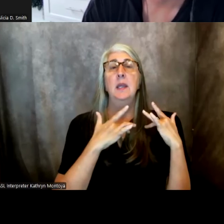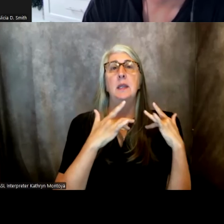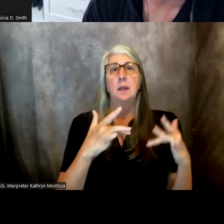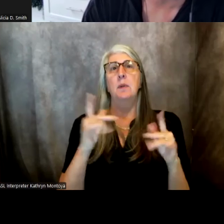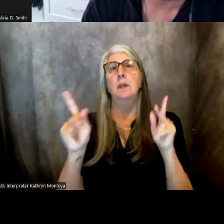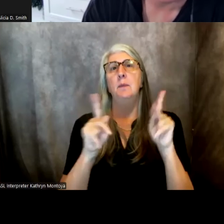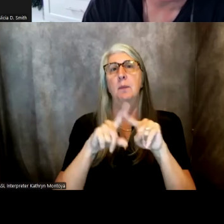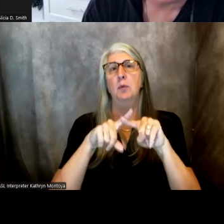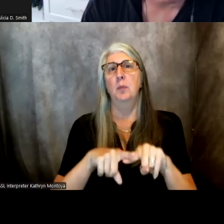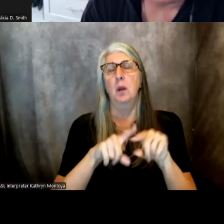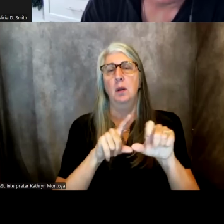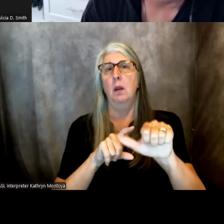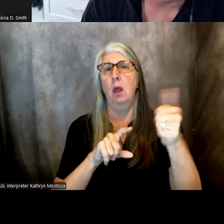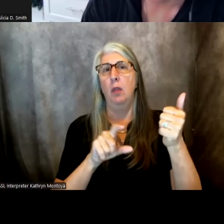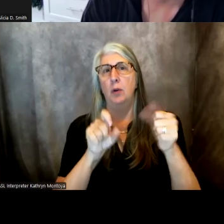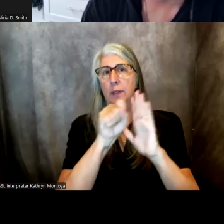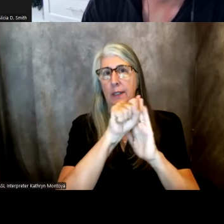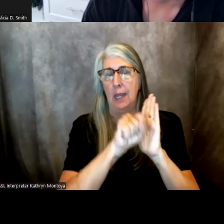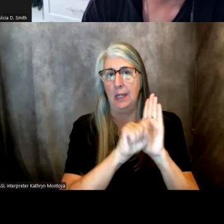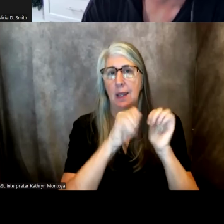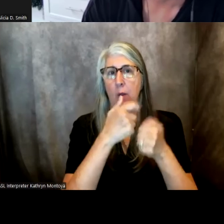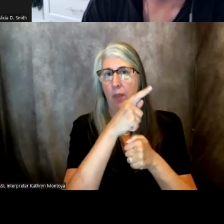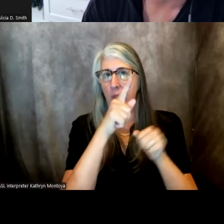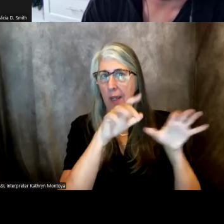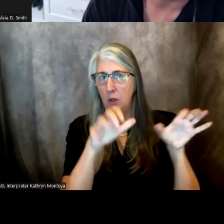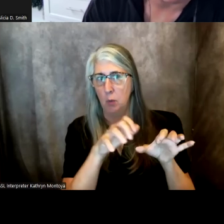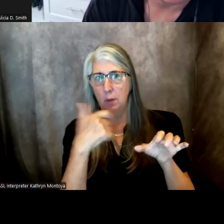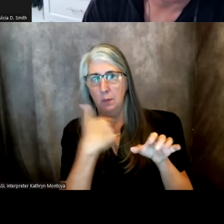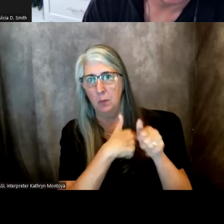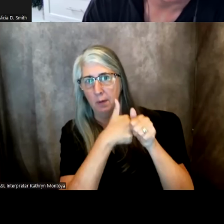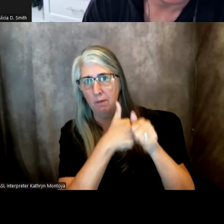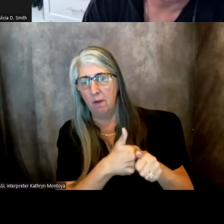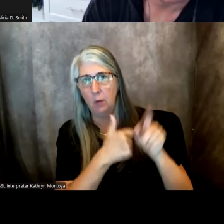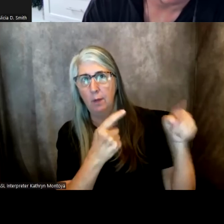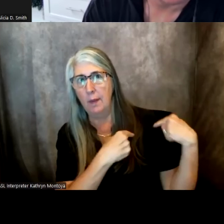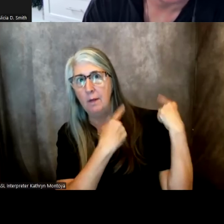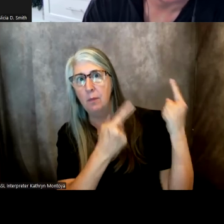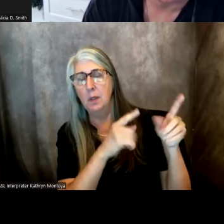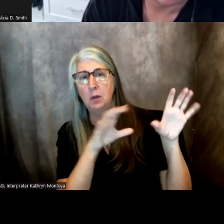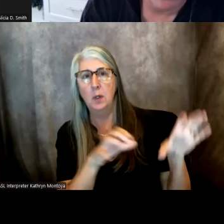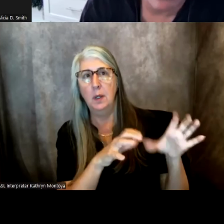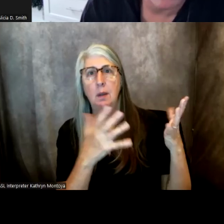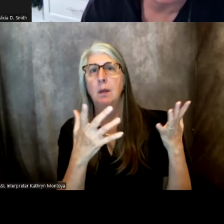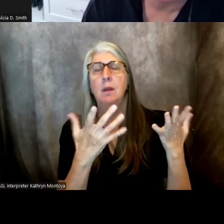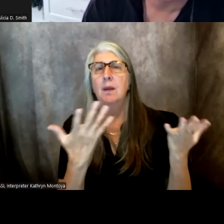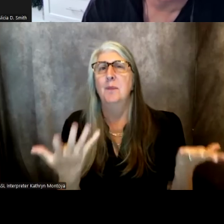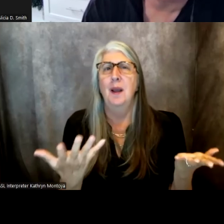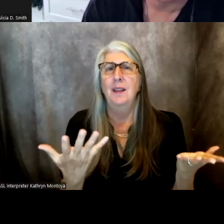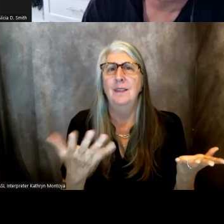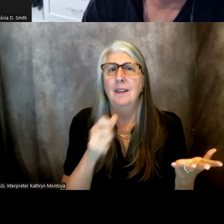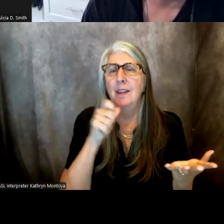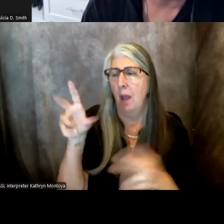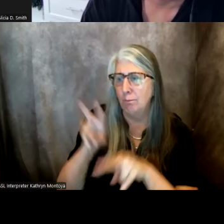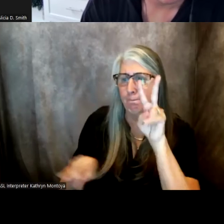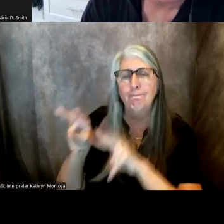on how other states do things, or how states have done it all along, and without any regard to what might be